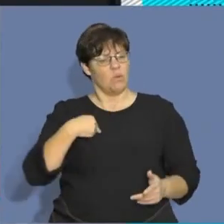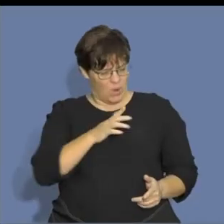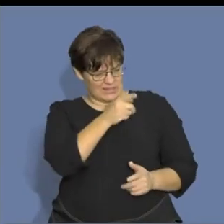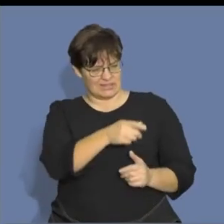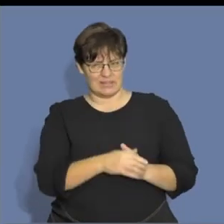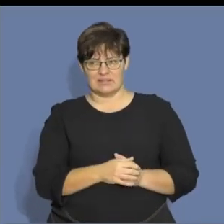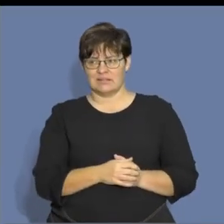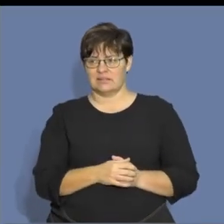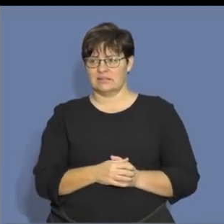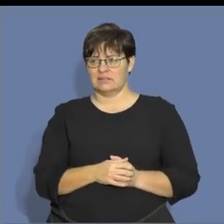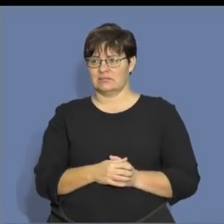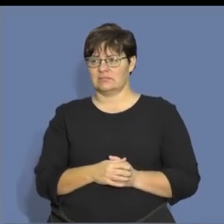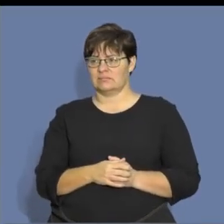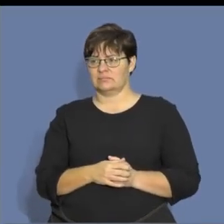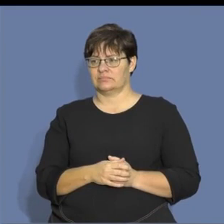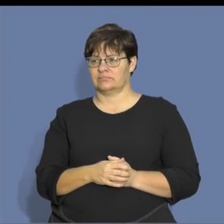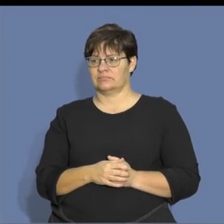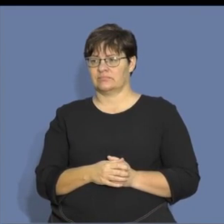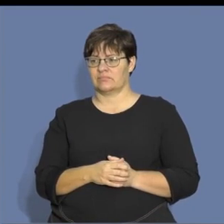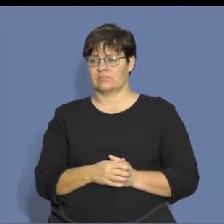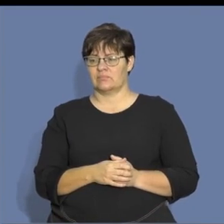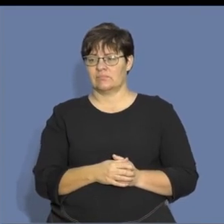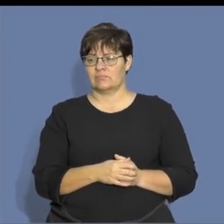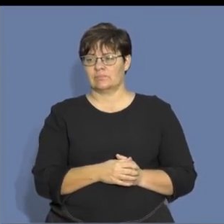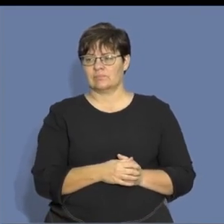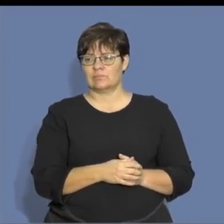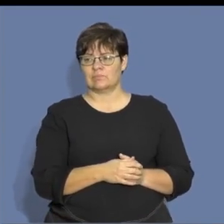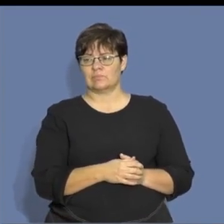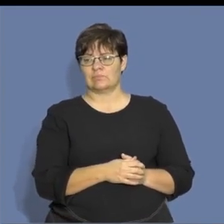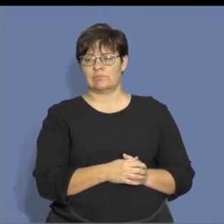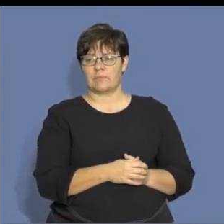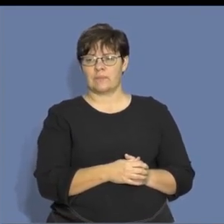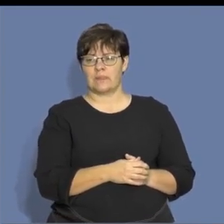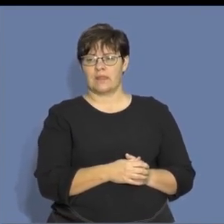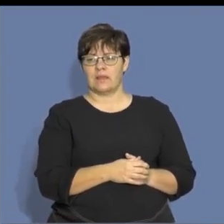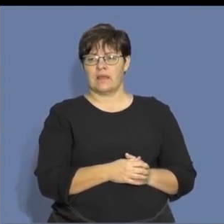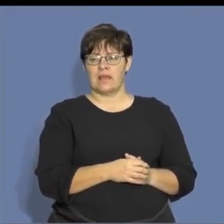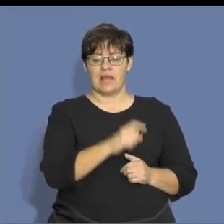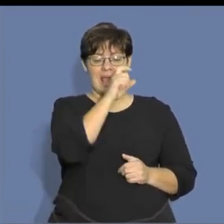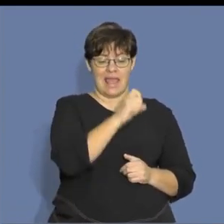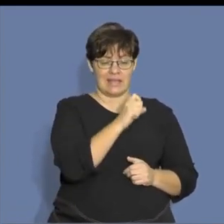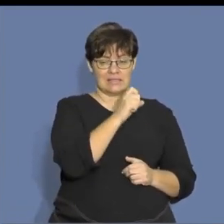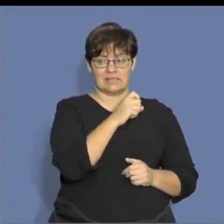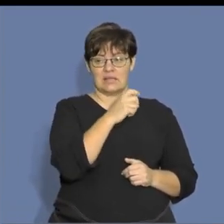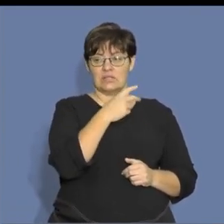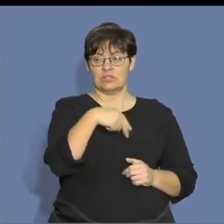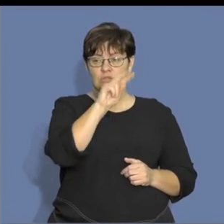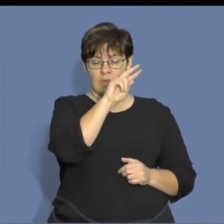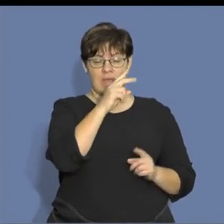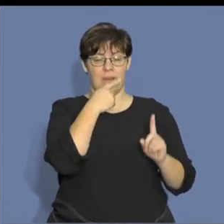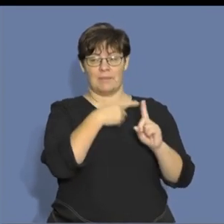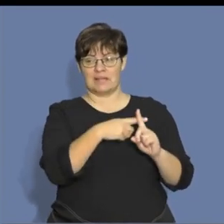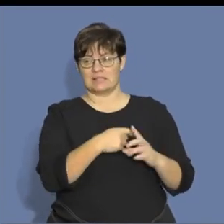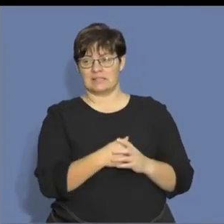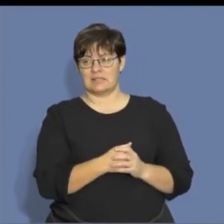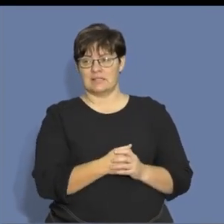right? And so I can split this up. I'm going to divide the first term by 2, and it's going to be x squared. The second